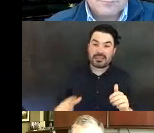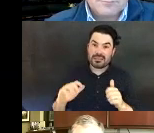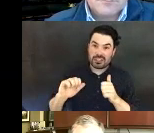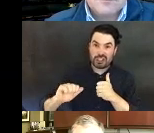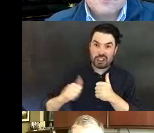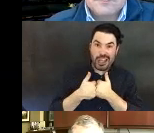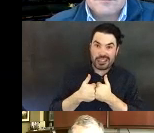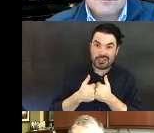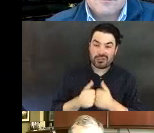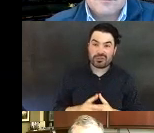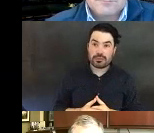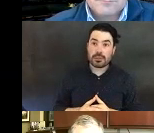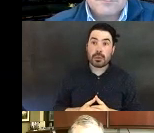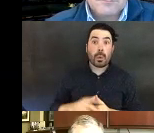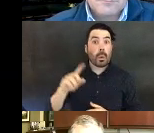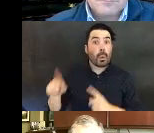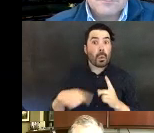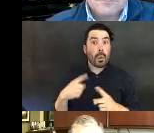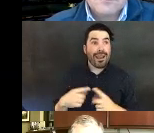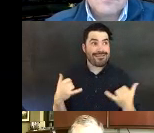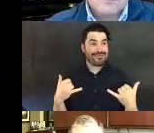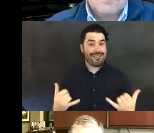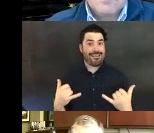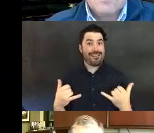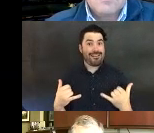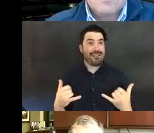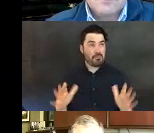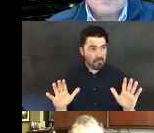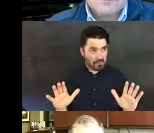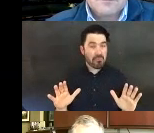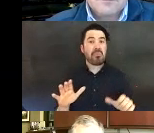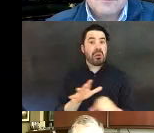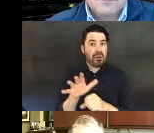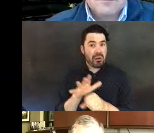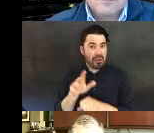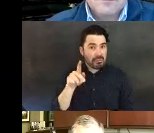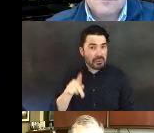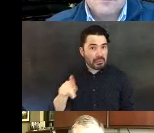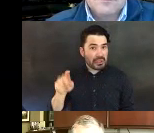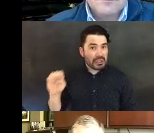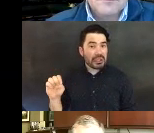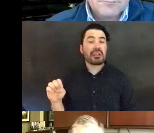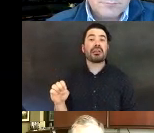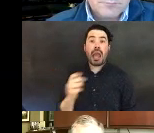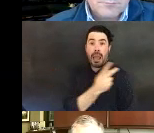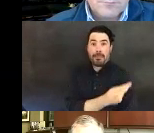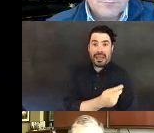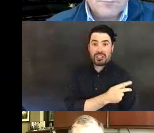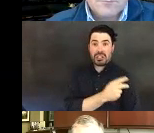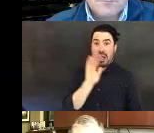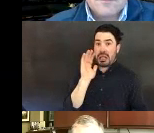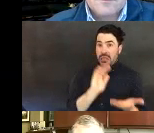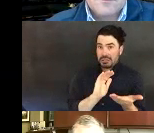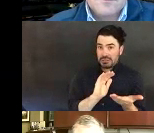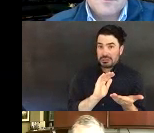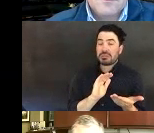we're at a point where we have adequate PPE, small numbers of patients in the hospital where we're requiring N95